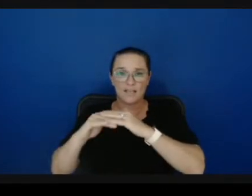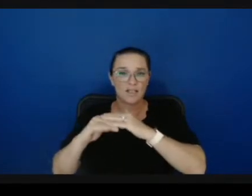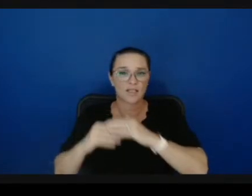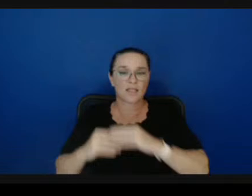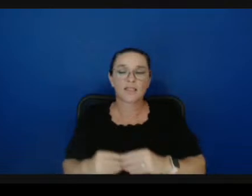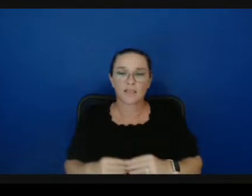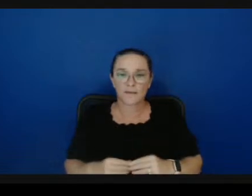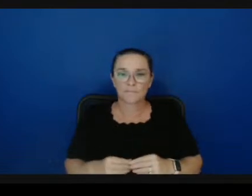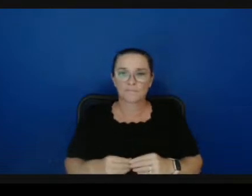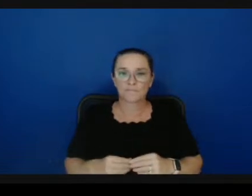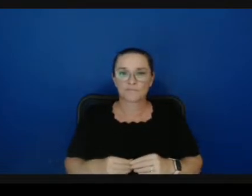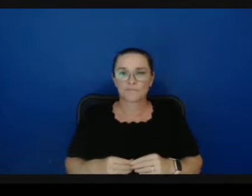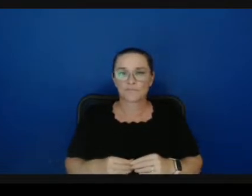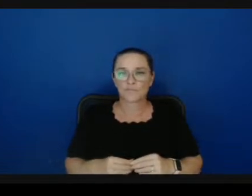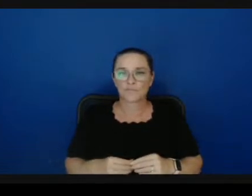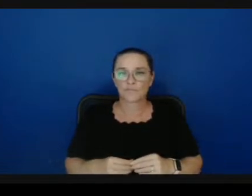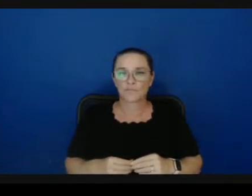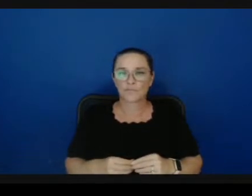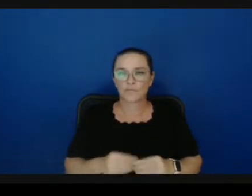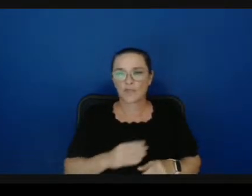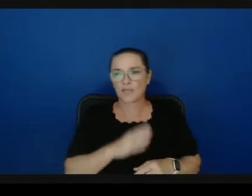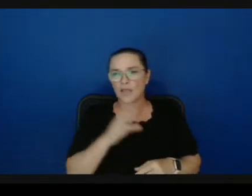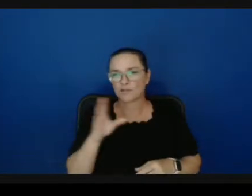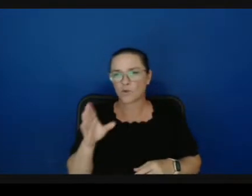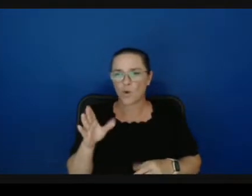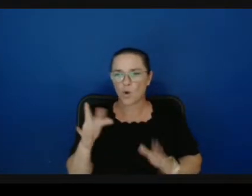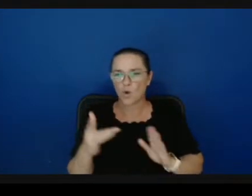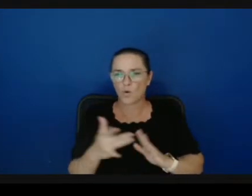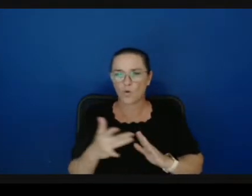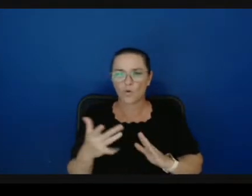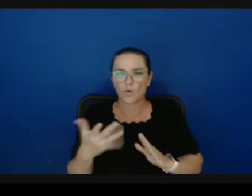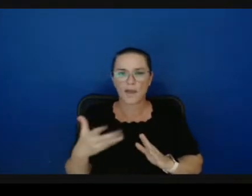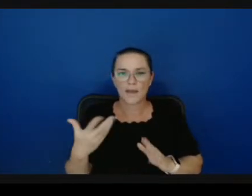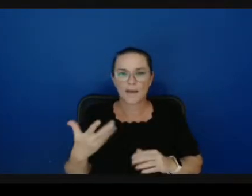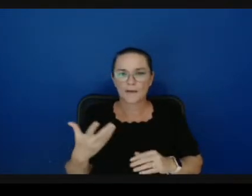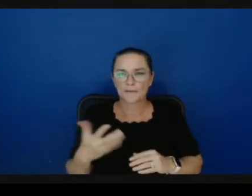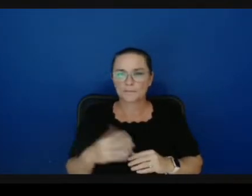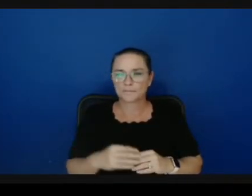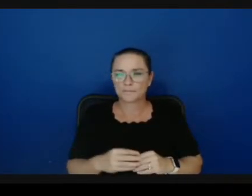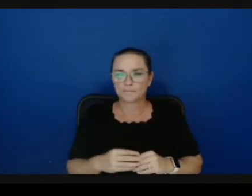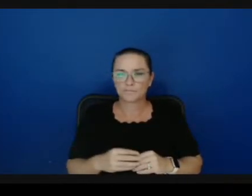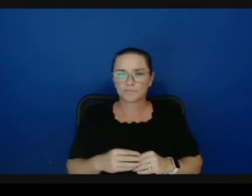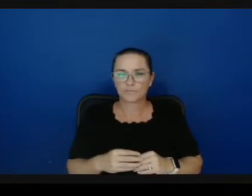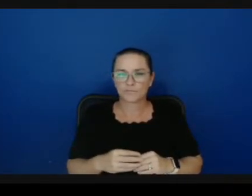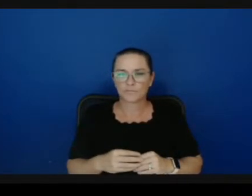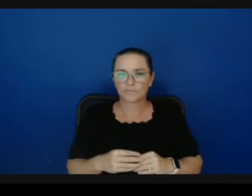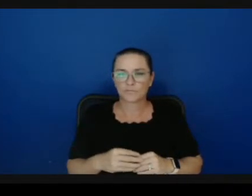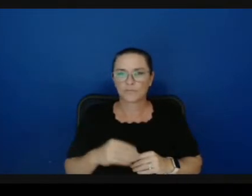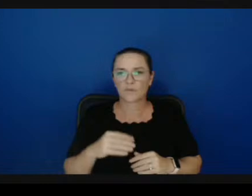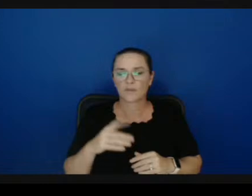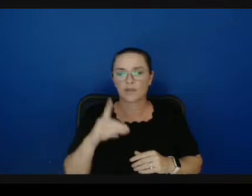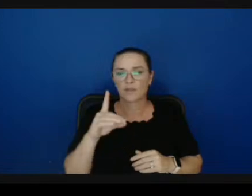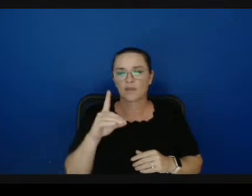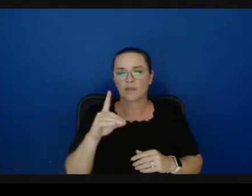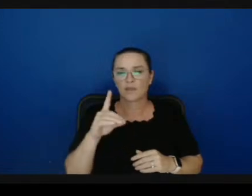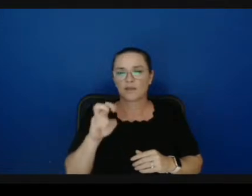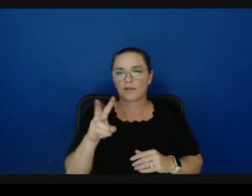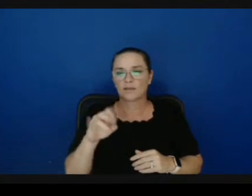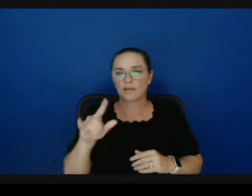We can go further over. Let's go over here to, let's go to Devil's Throat. This is the one we